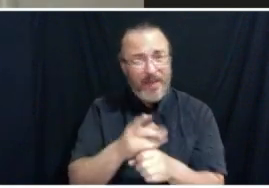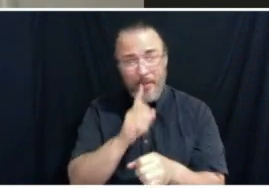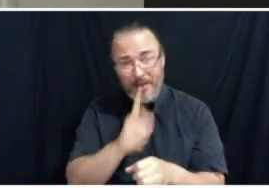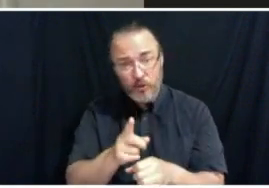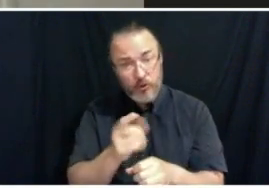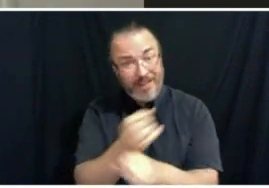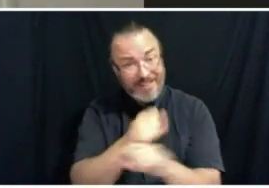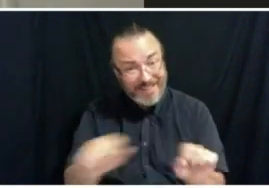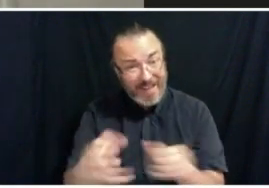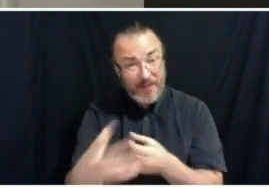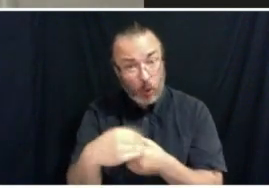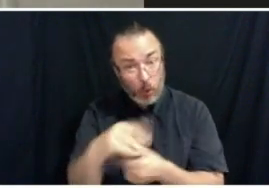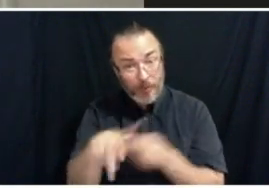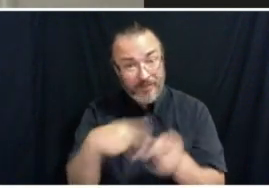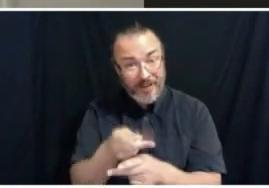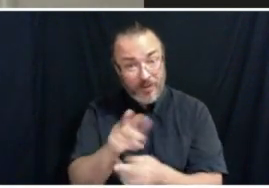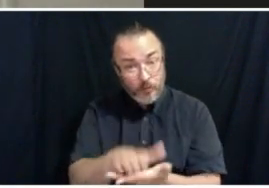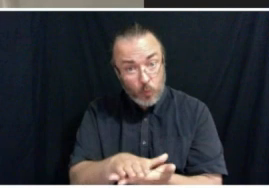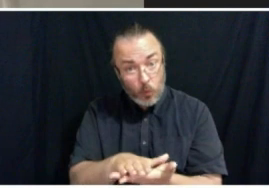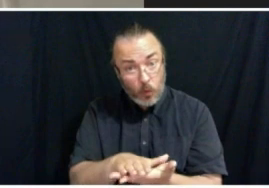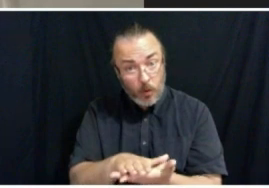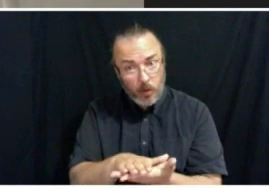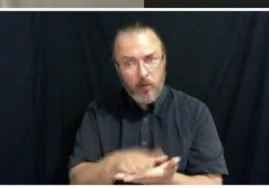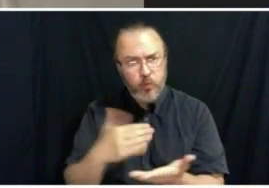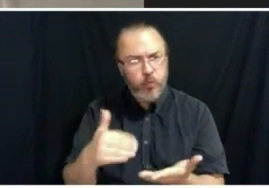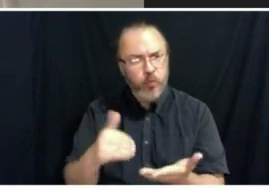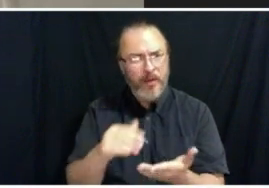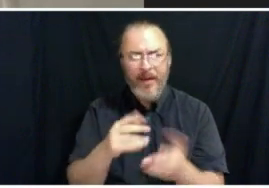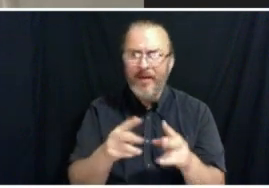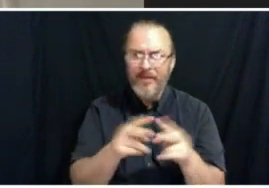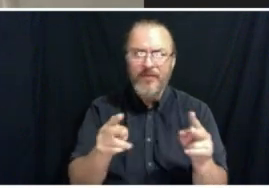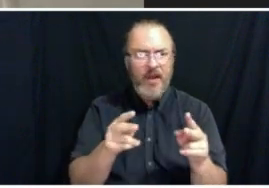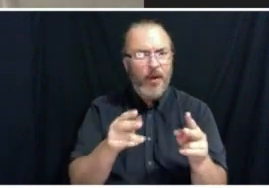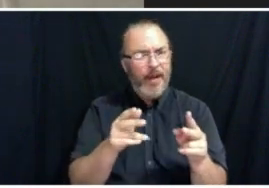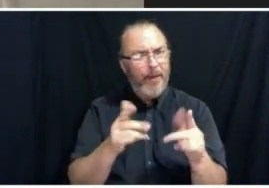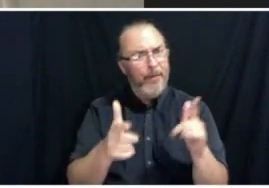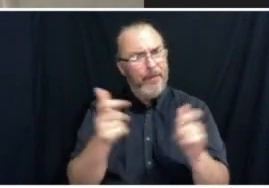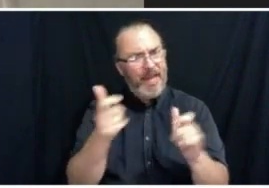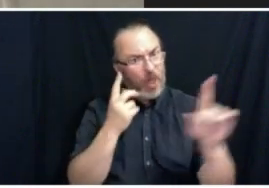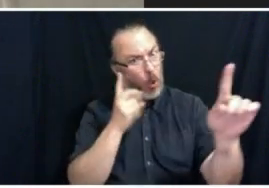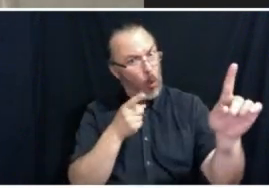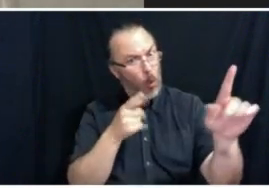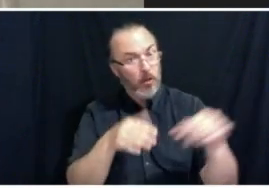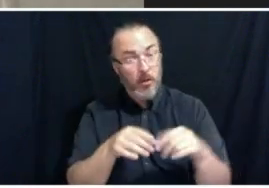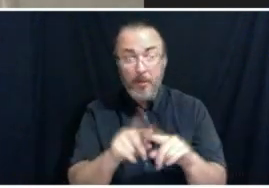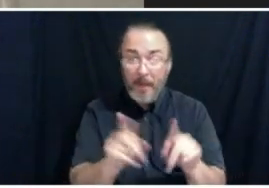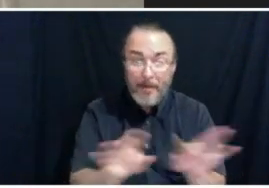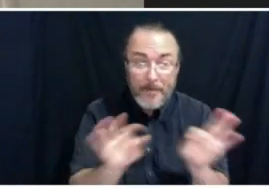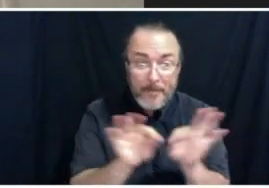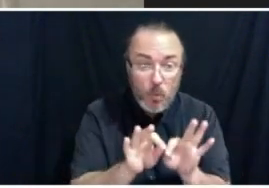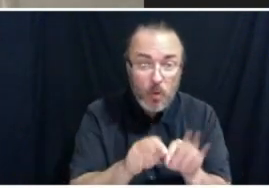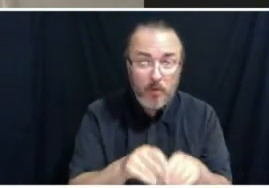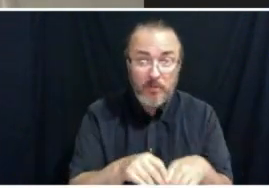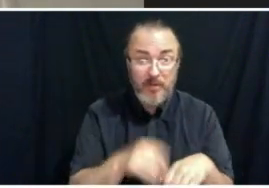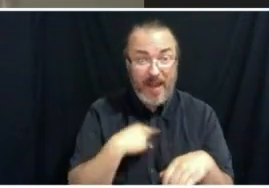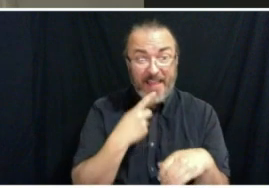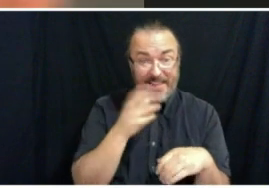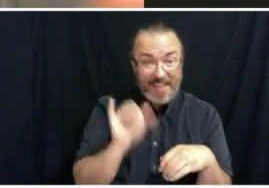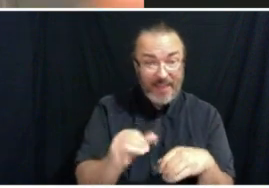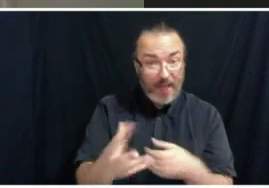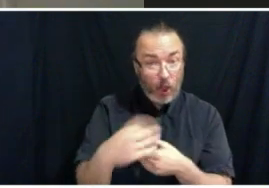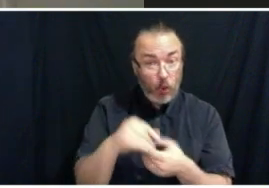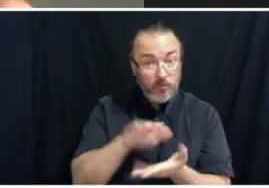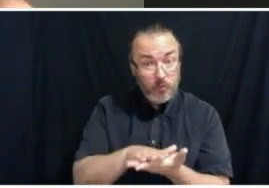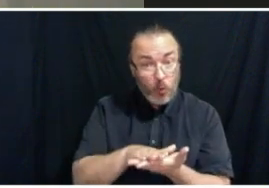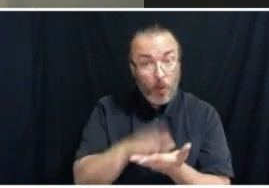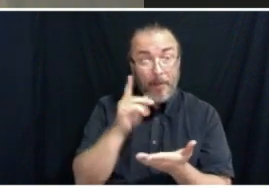school is a tall but urgent order. And I use the phrase safe and inclusive schools because the